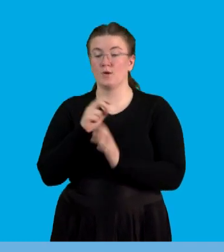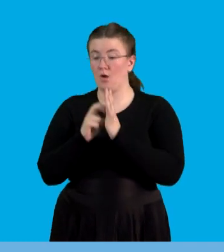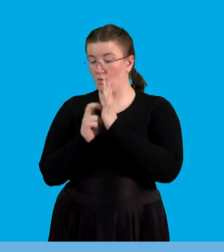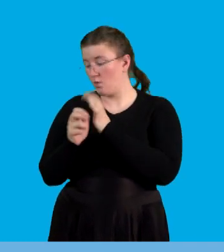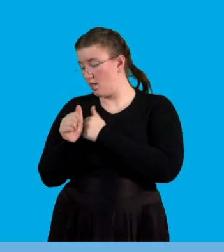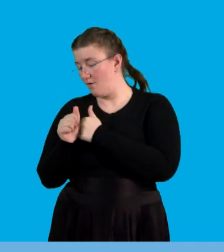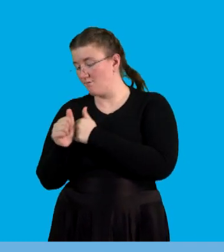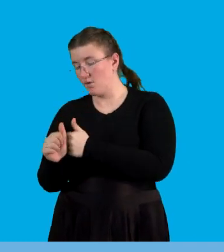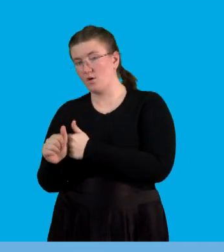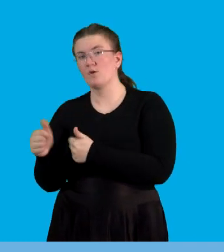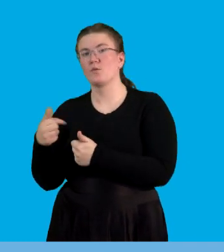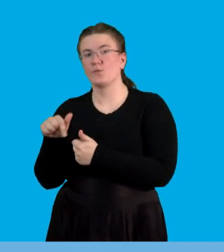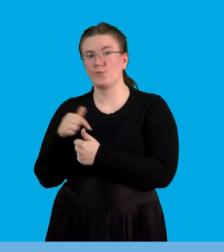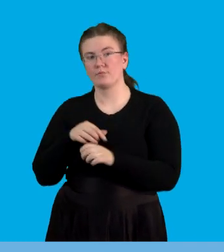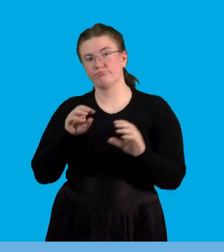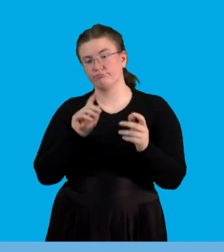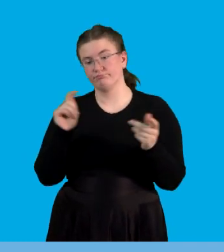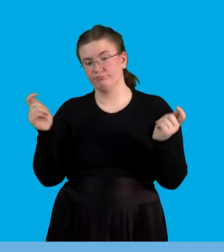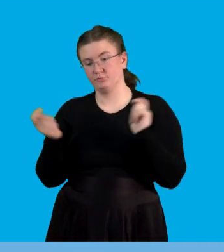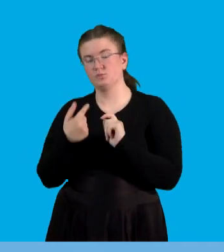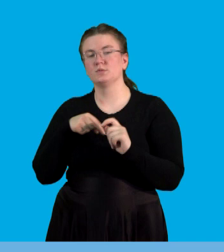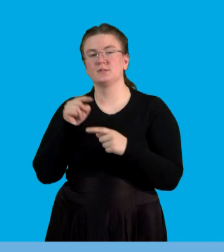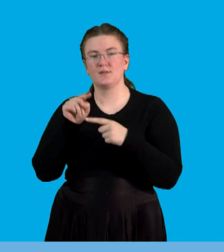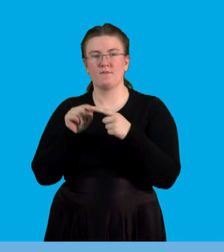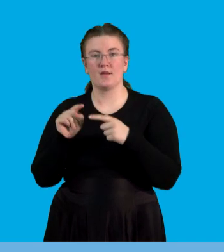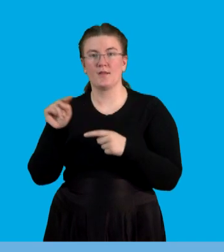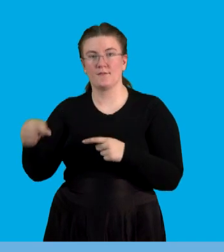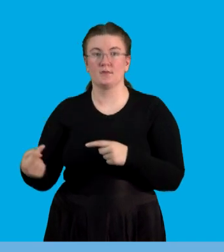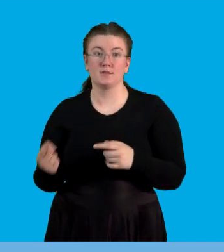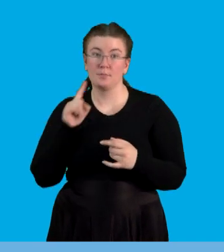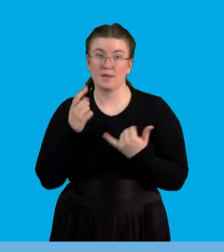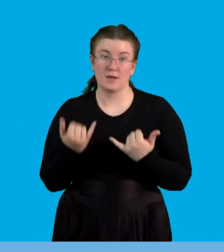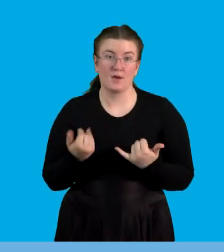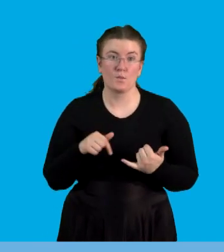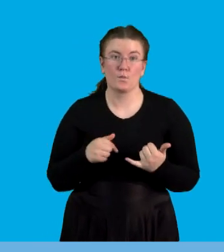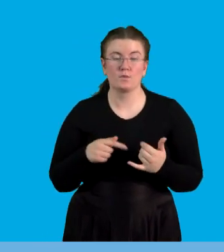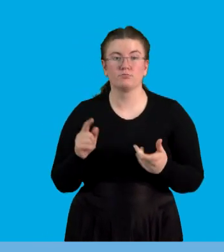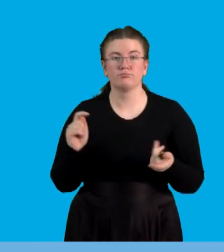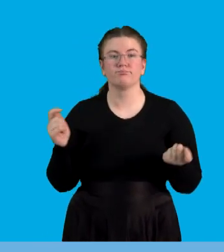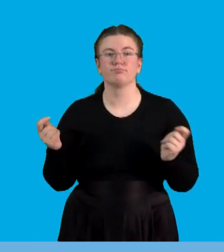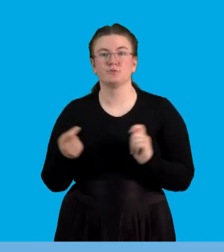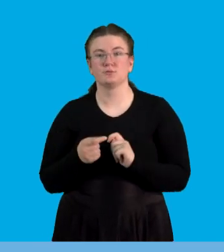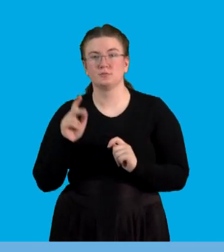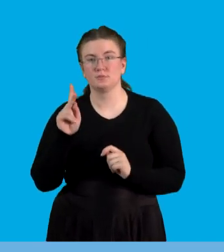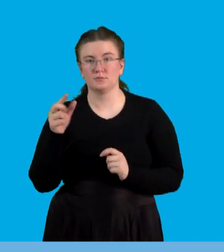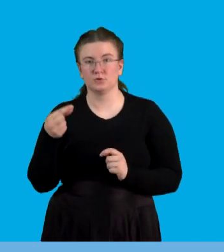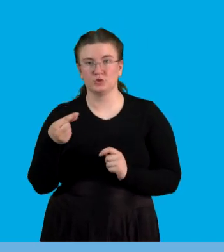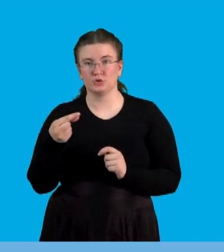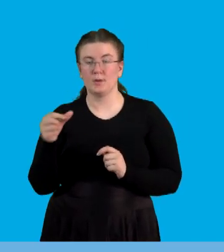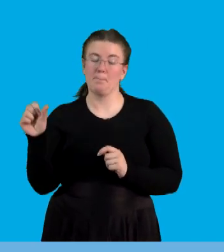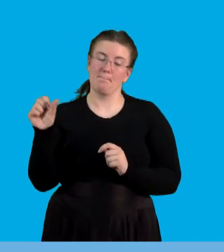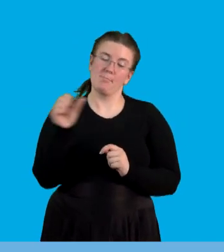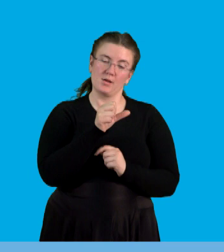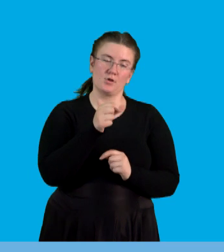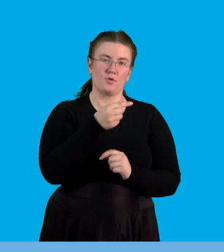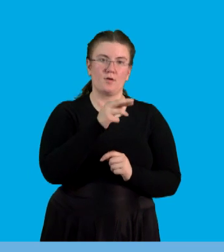moving from grams to kilograms, we're dividing by 1,000. But when we are moving now from kilograms